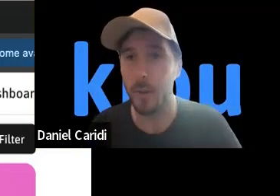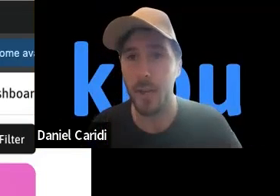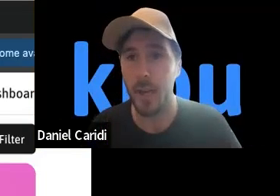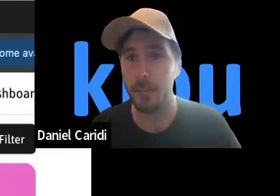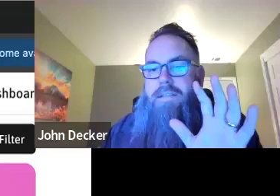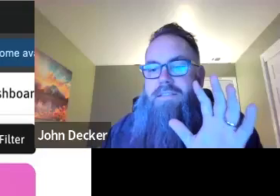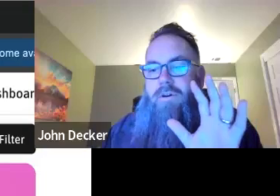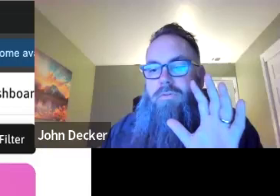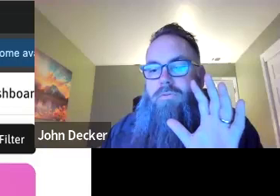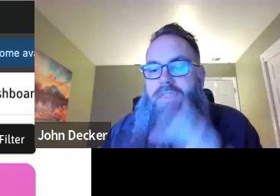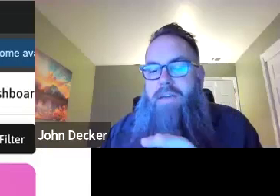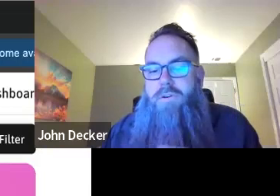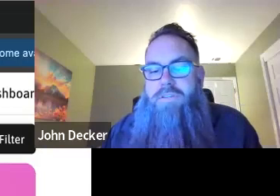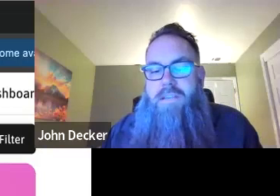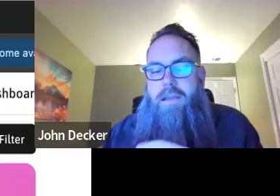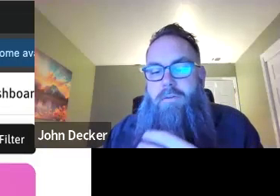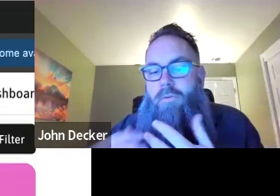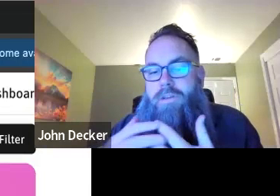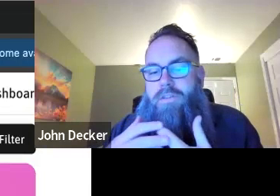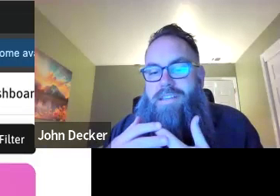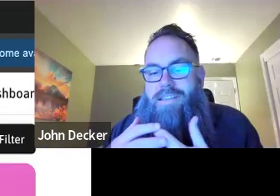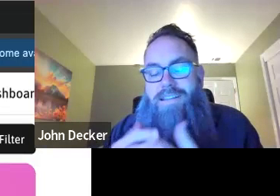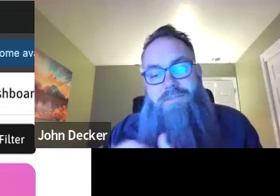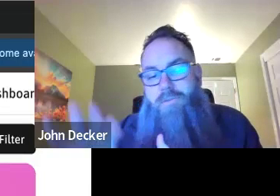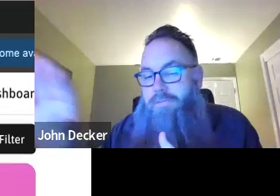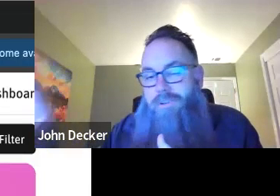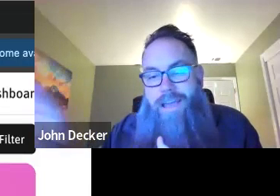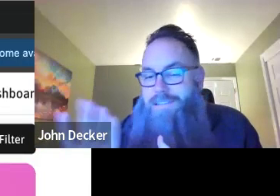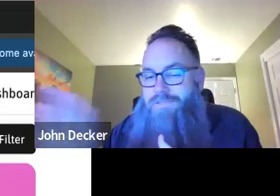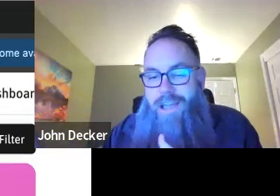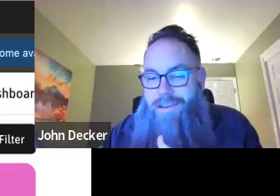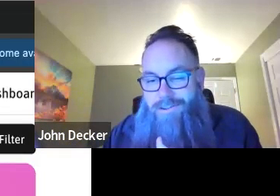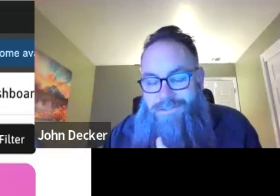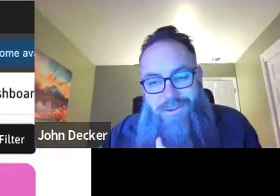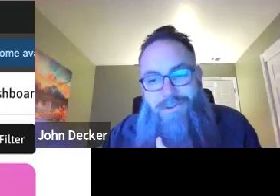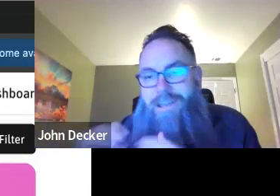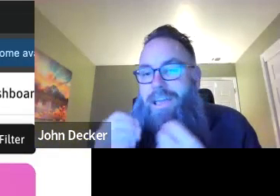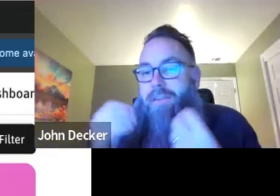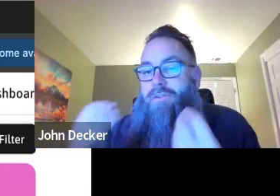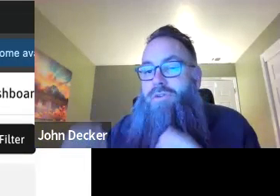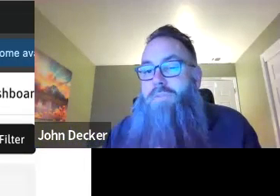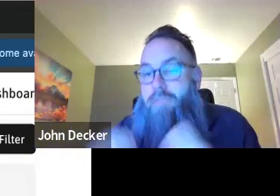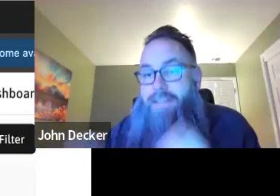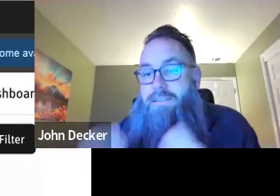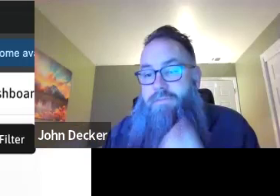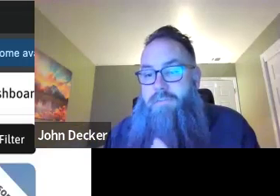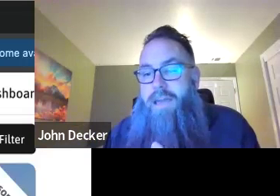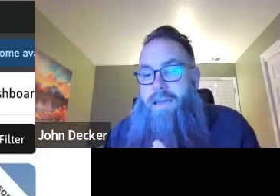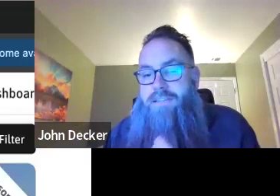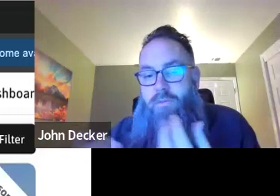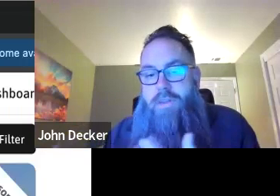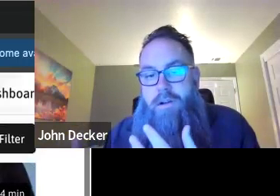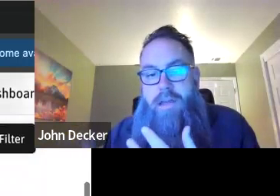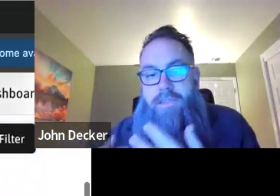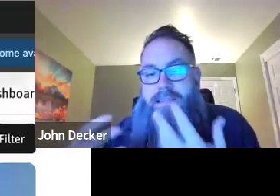state of California. And so with that, folks, one of the things I said is, we have a very active chat here. So if you could provide some feedback